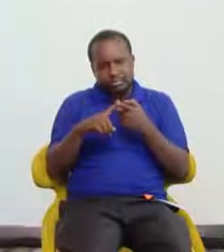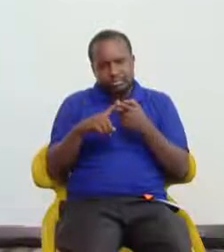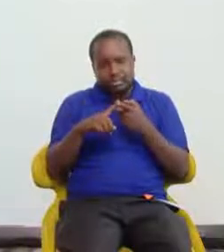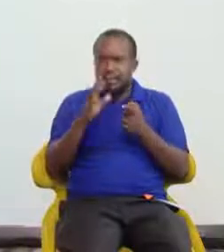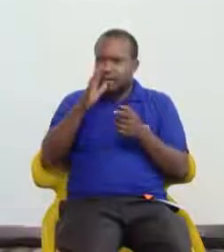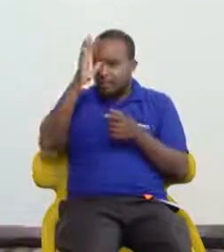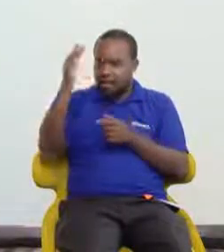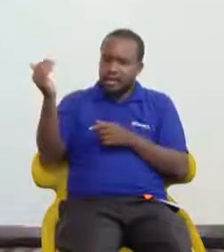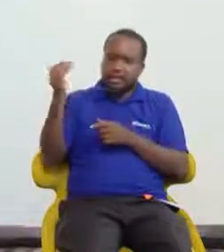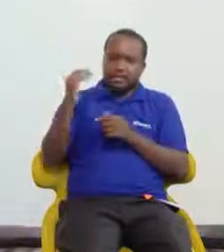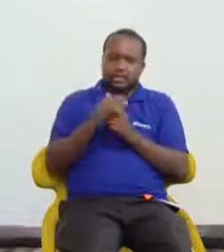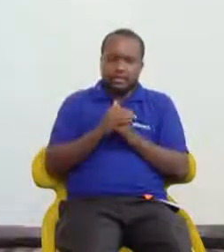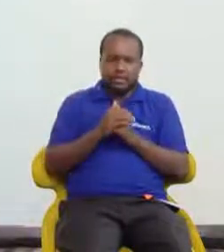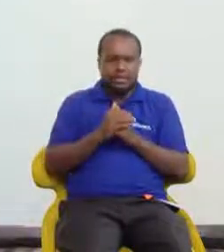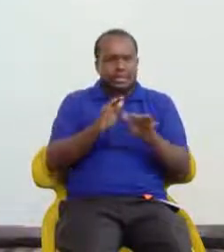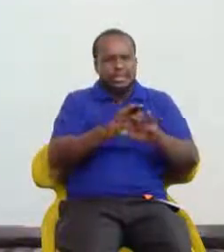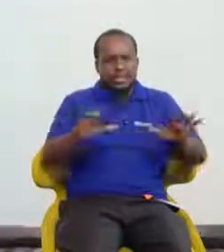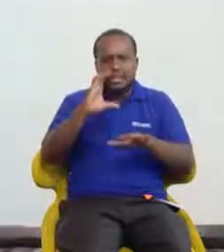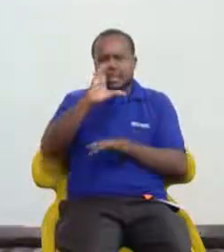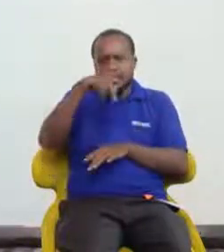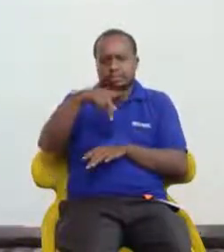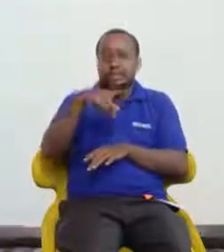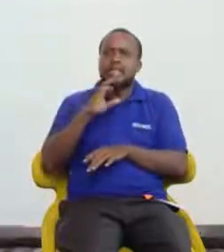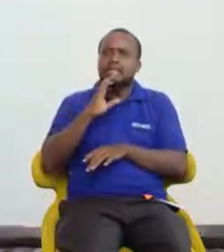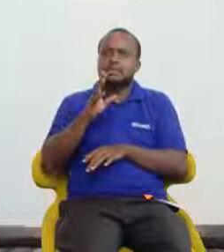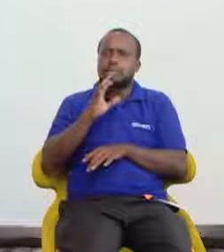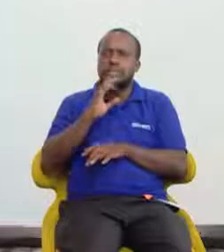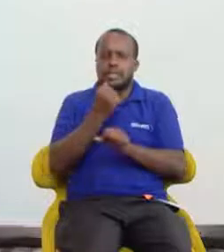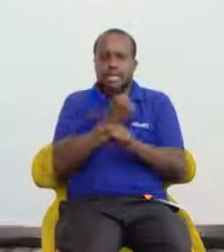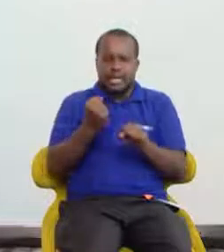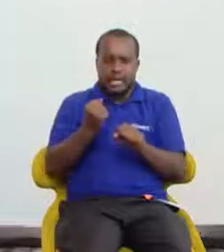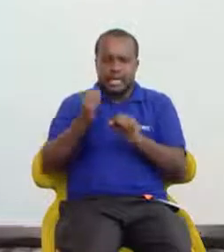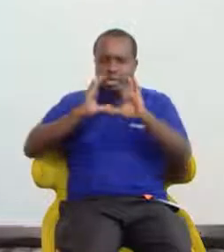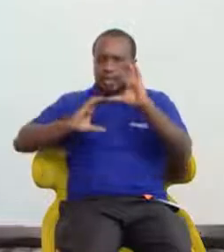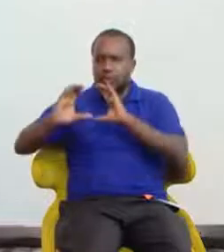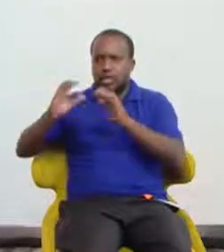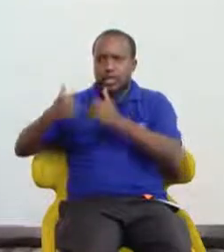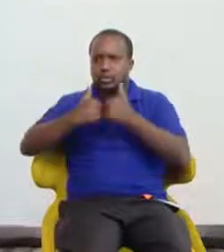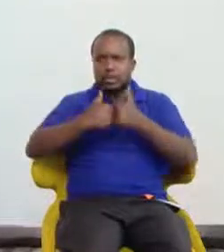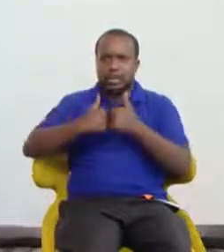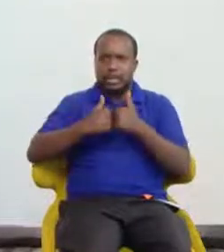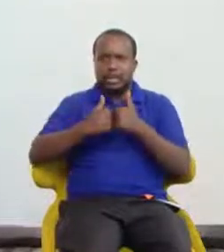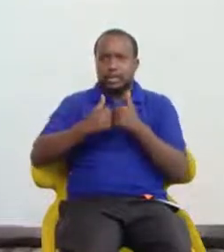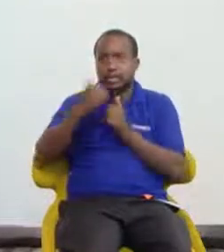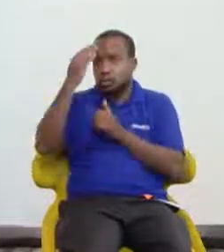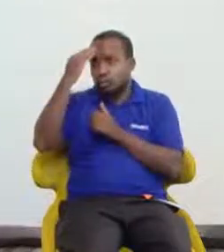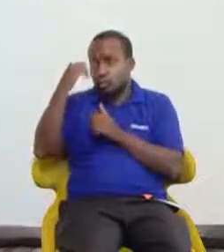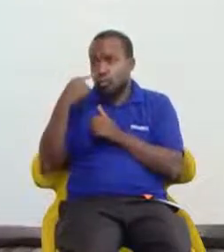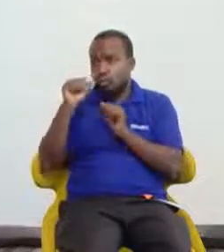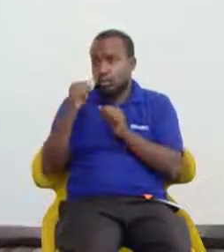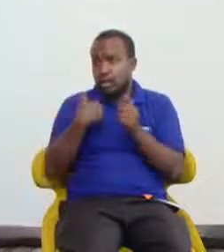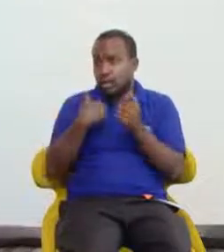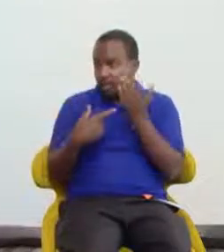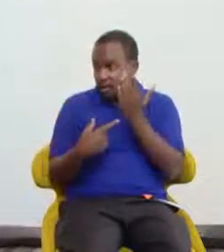me, said, a lot of our children with cerebral palsy cannot speak, so they're dealing with communication challenges. Do you know anybody that's creating technology